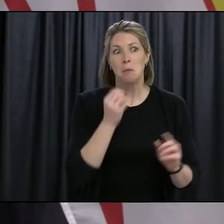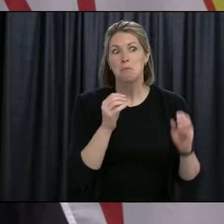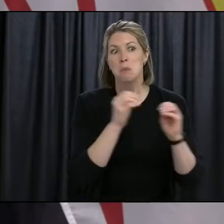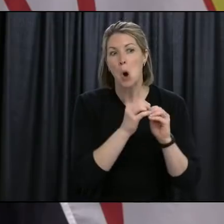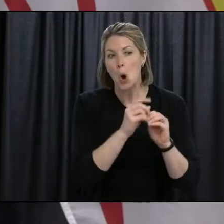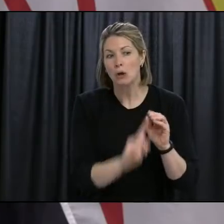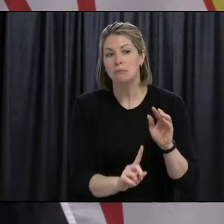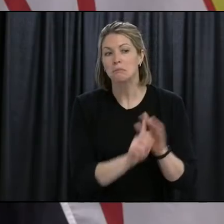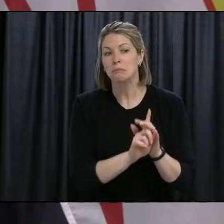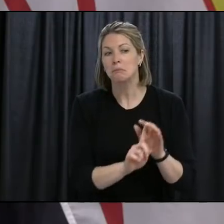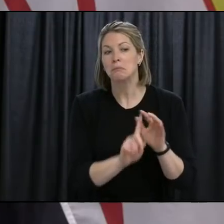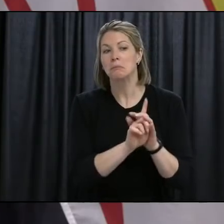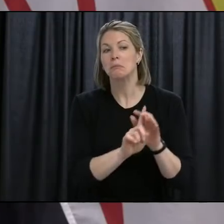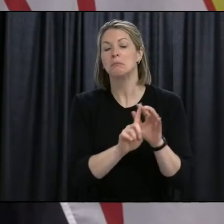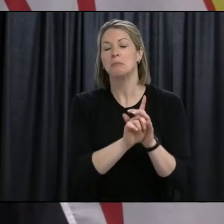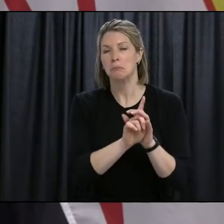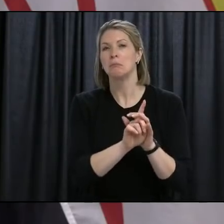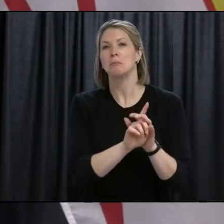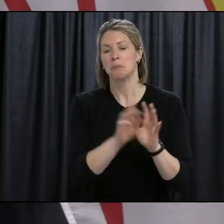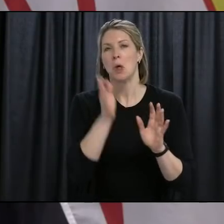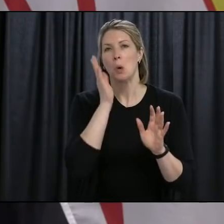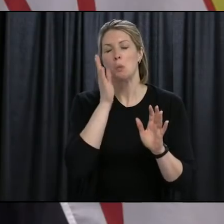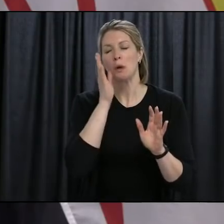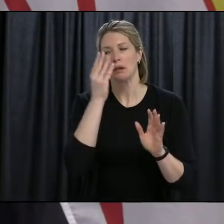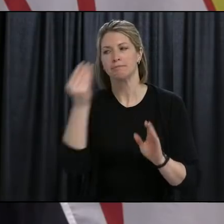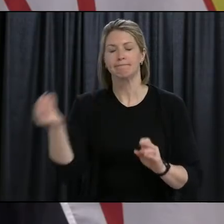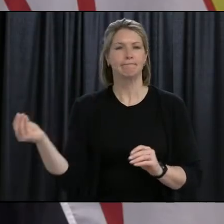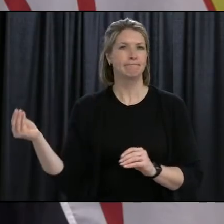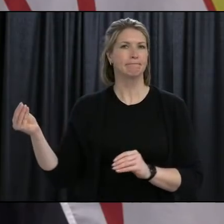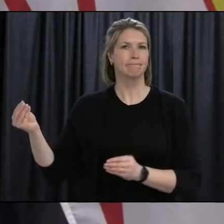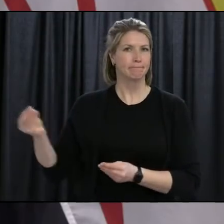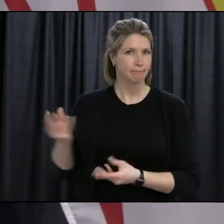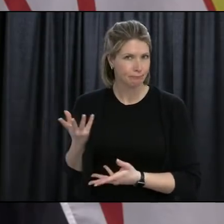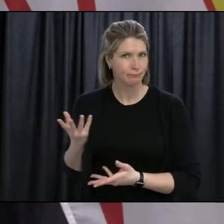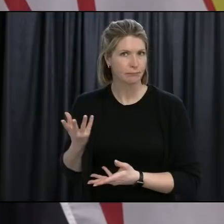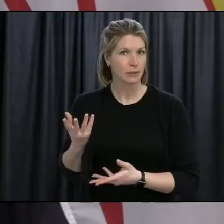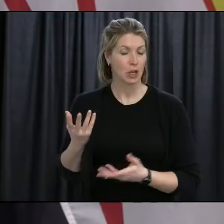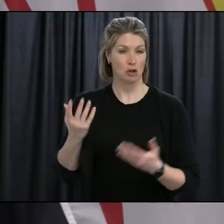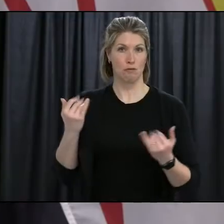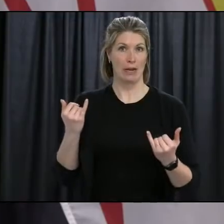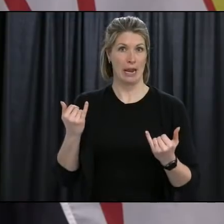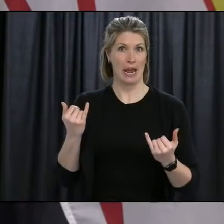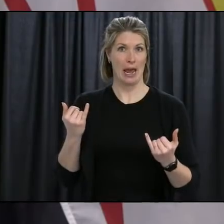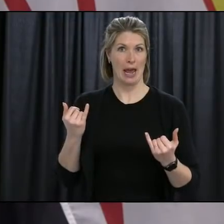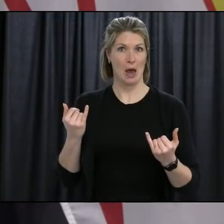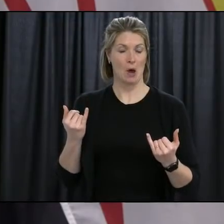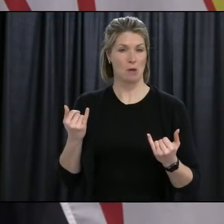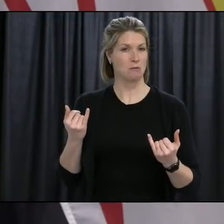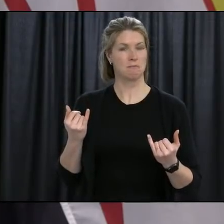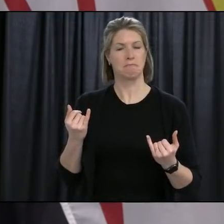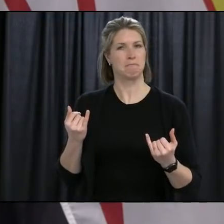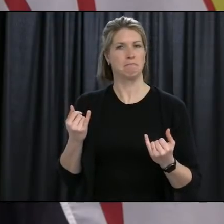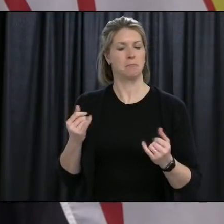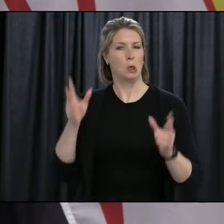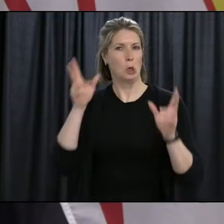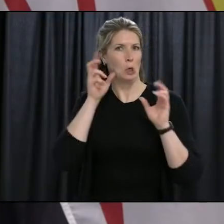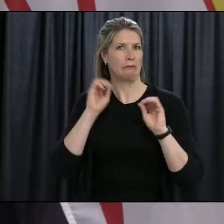be alerts to that. But as of now, I have not had any information to that